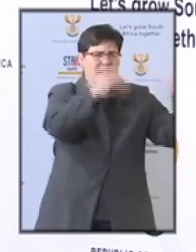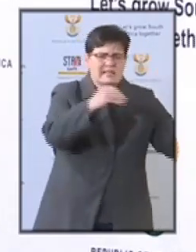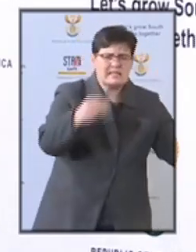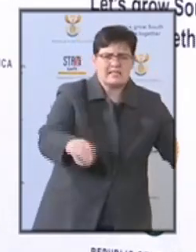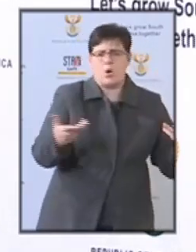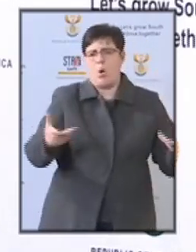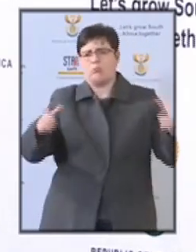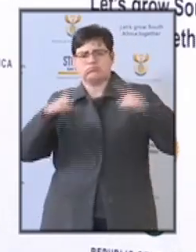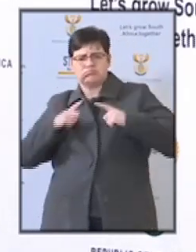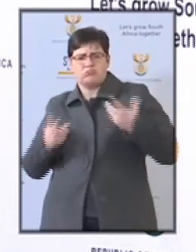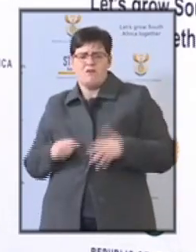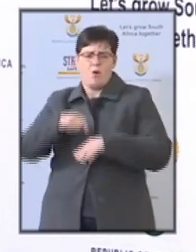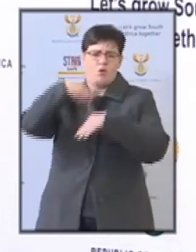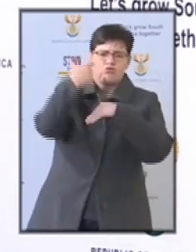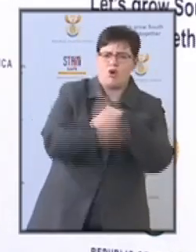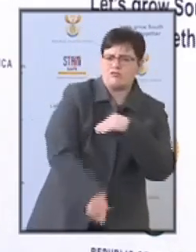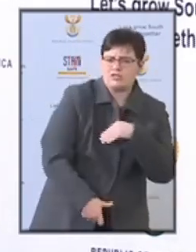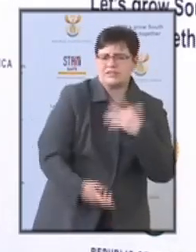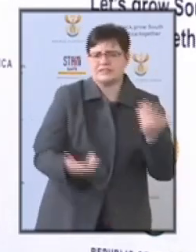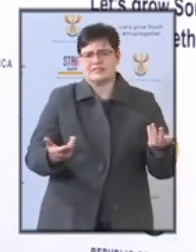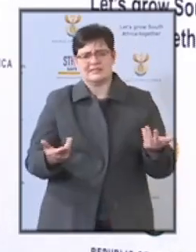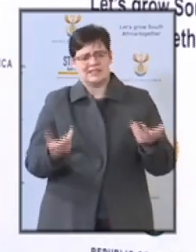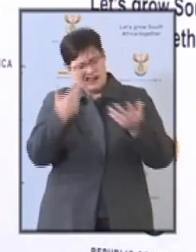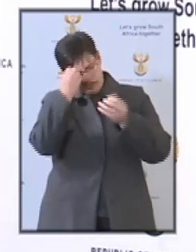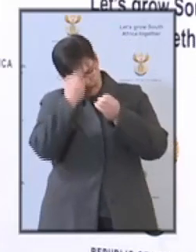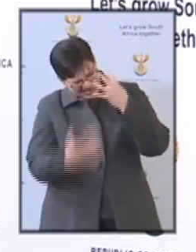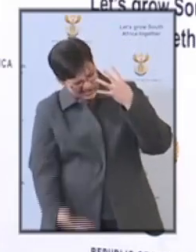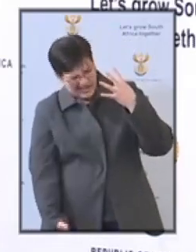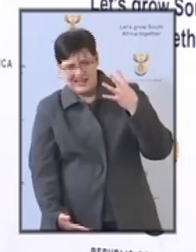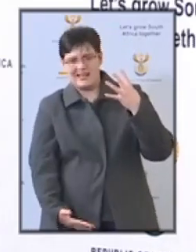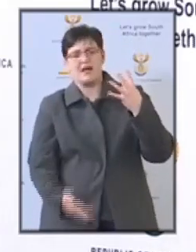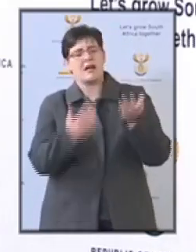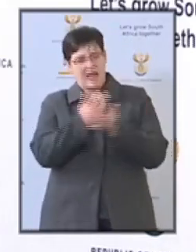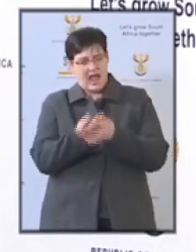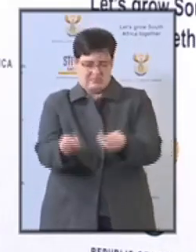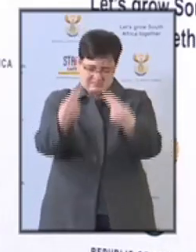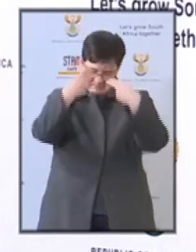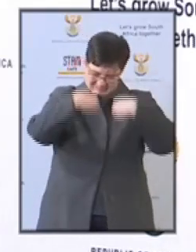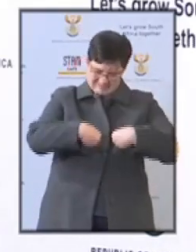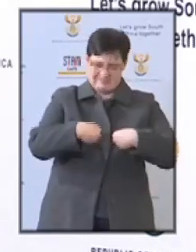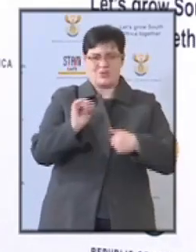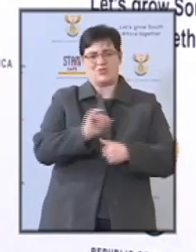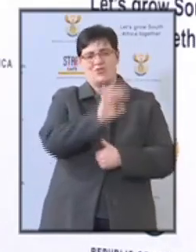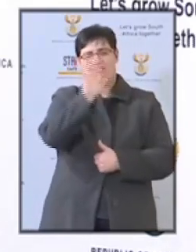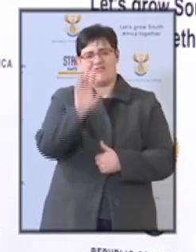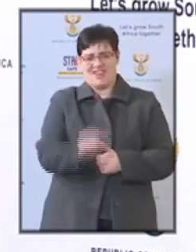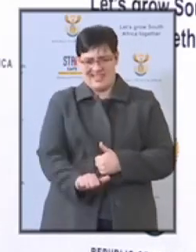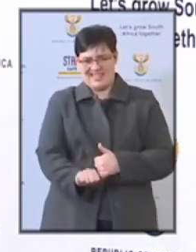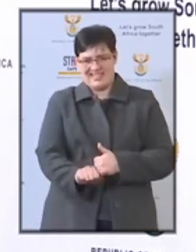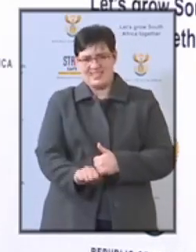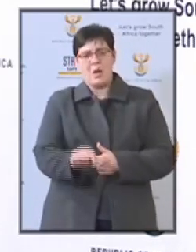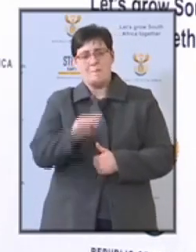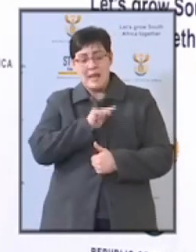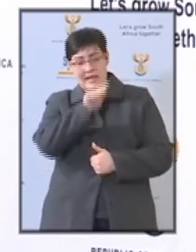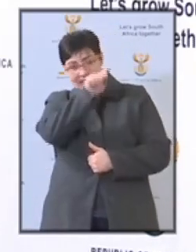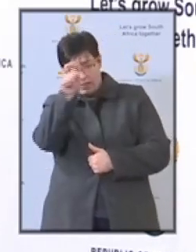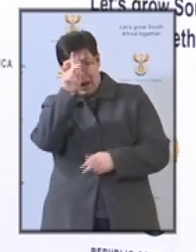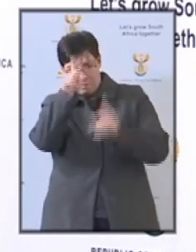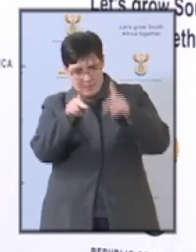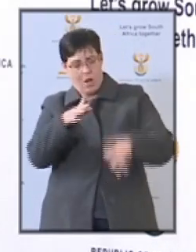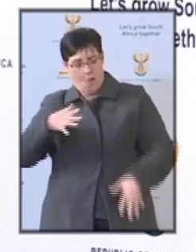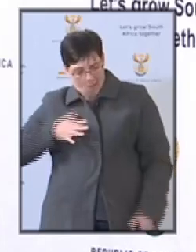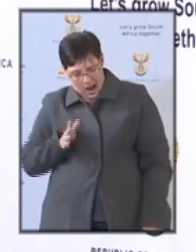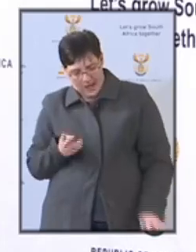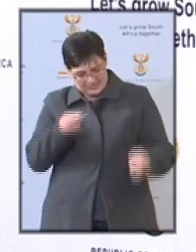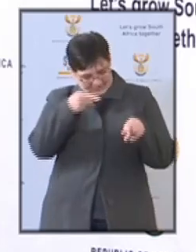in terms of our conferencing. So those are the things that puts us as a destination on